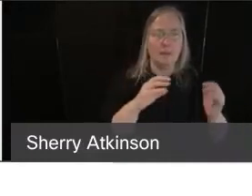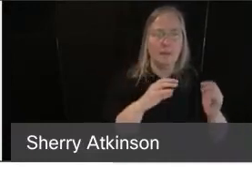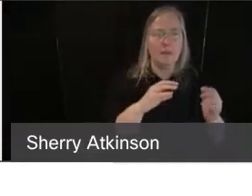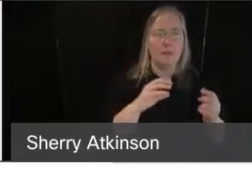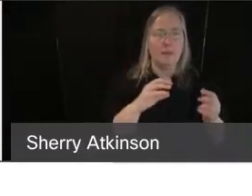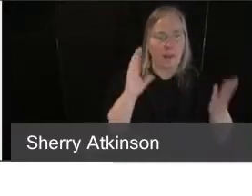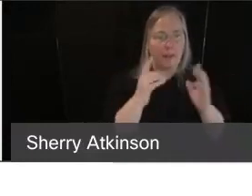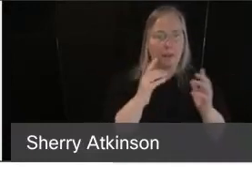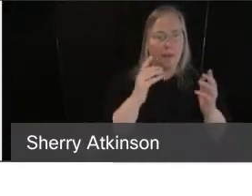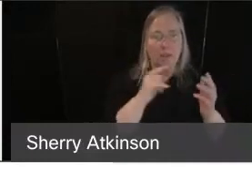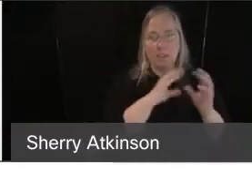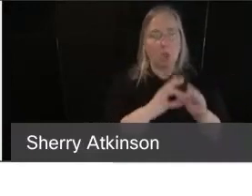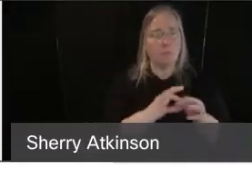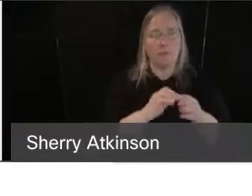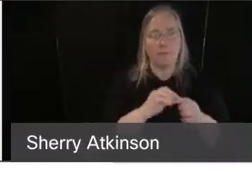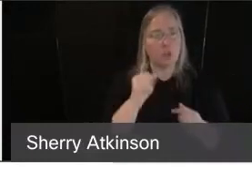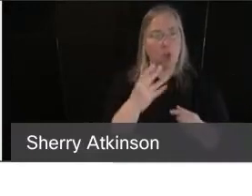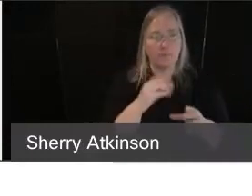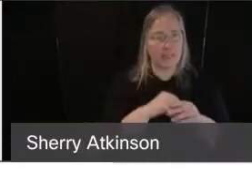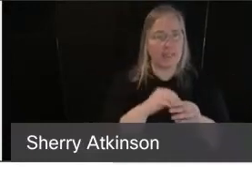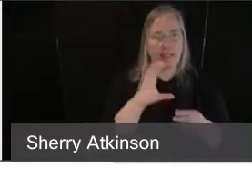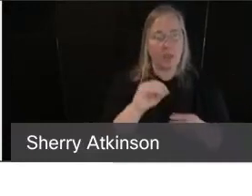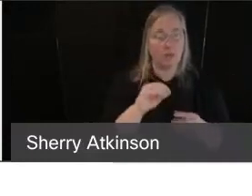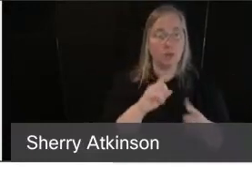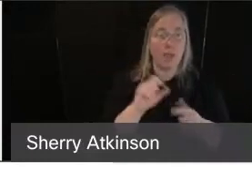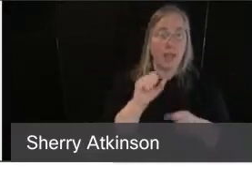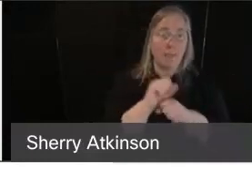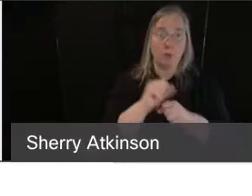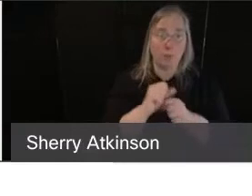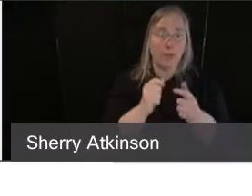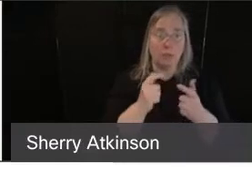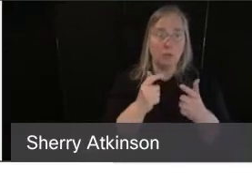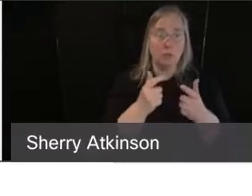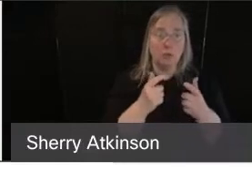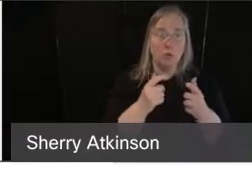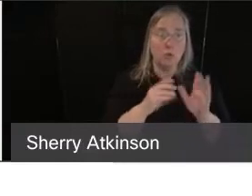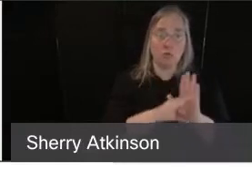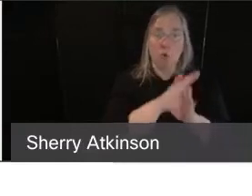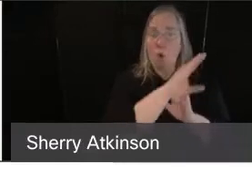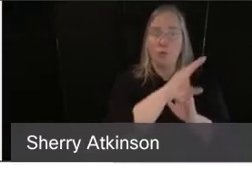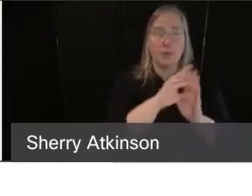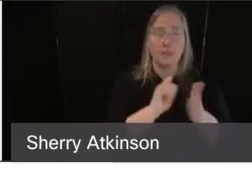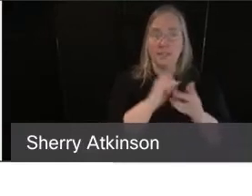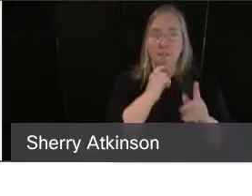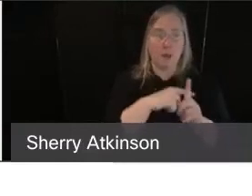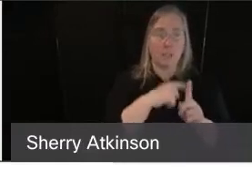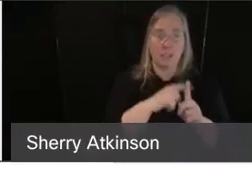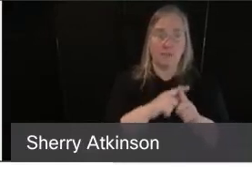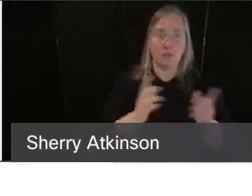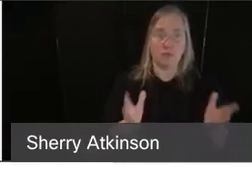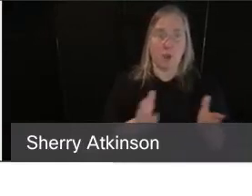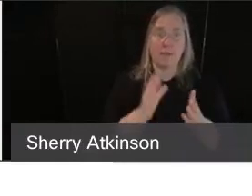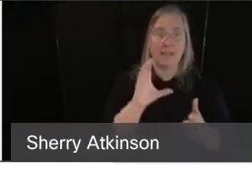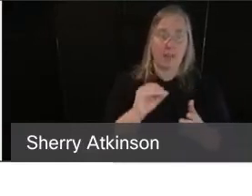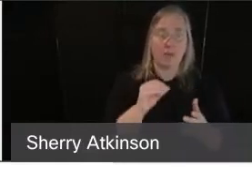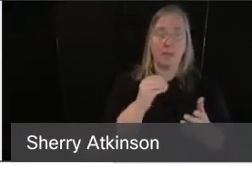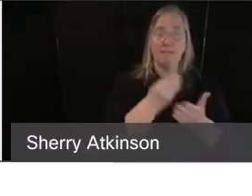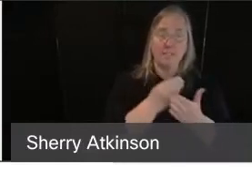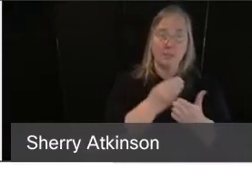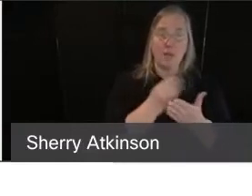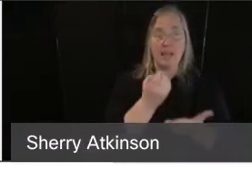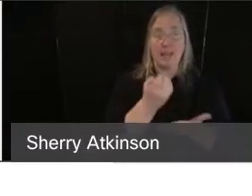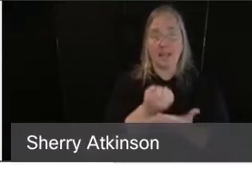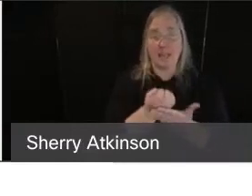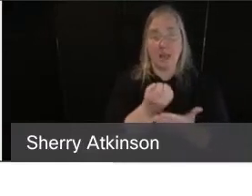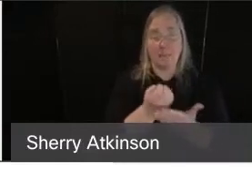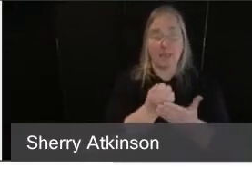So, employment growth has really been a substantially positive thing driving county fiscal and economic conditions.